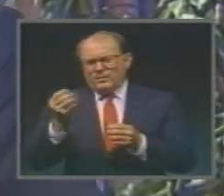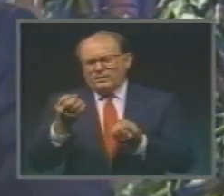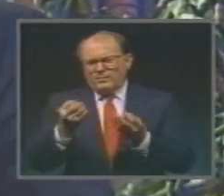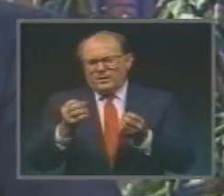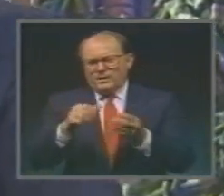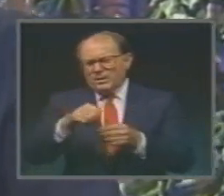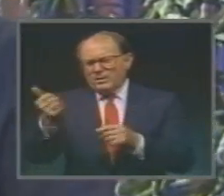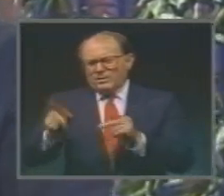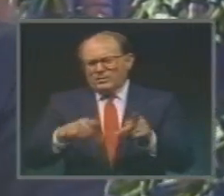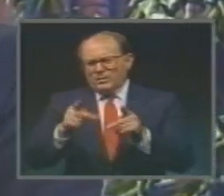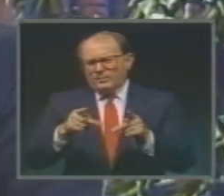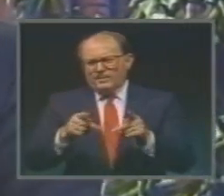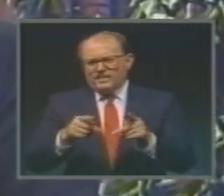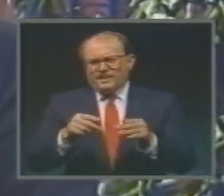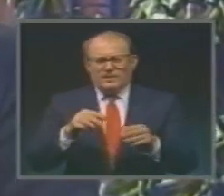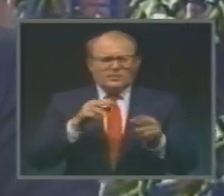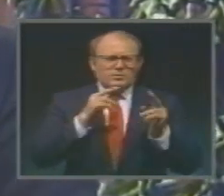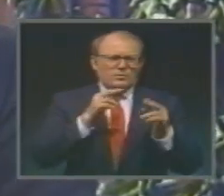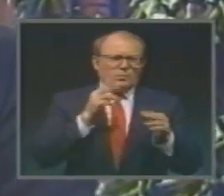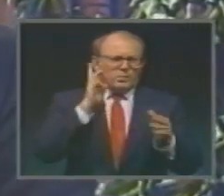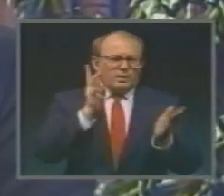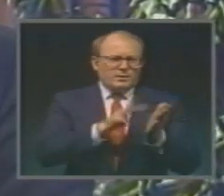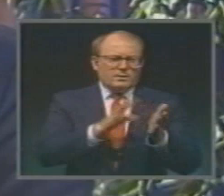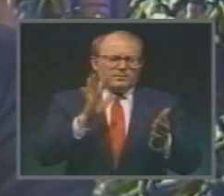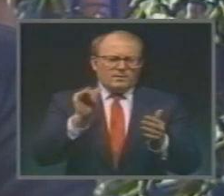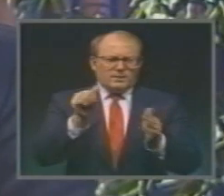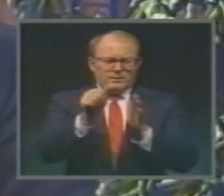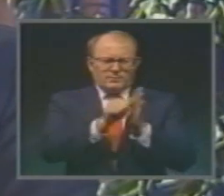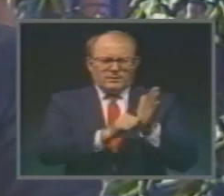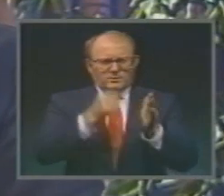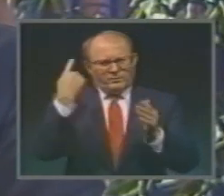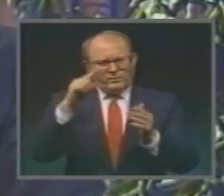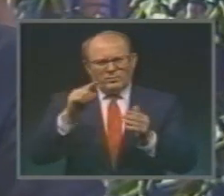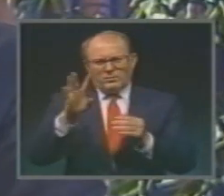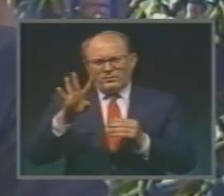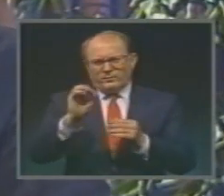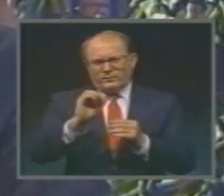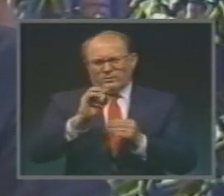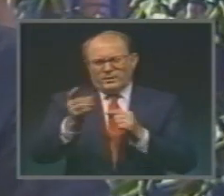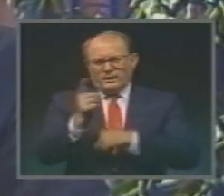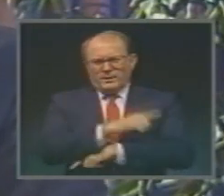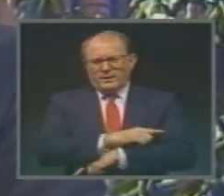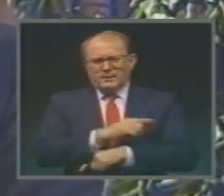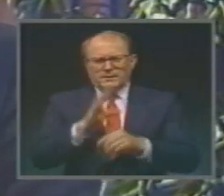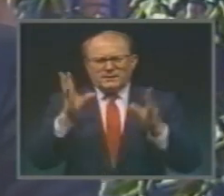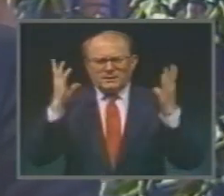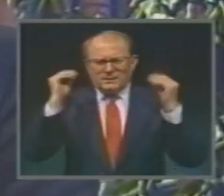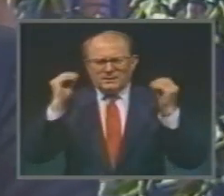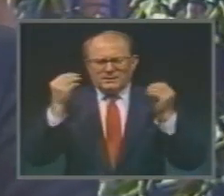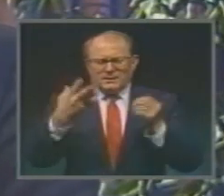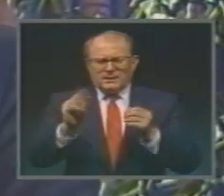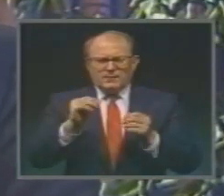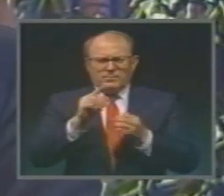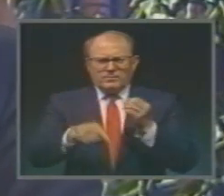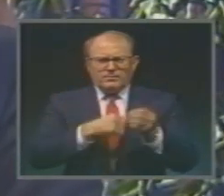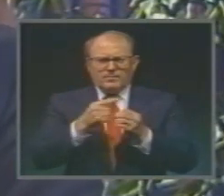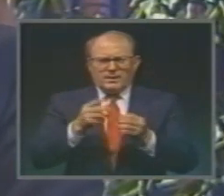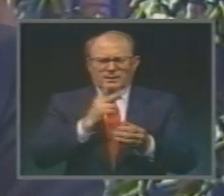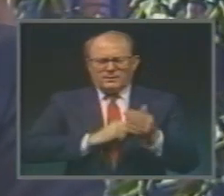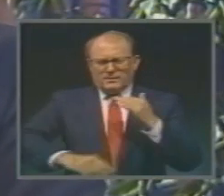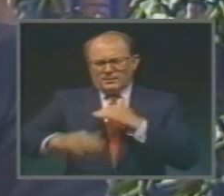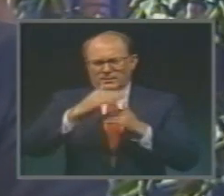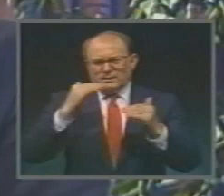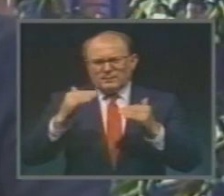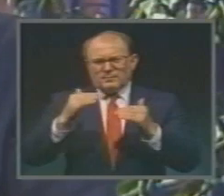seen by his apostles for 40 days, teaching them things about the kingdom, Acts chapter 1, verses 1 to